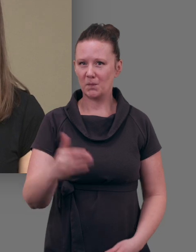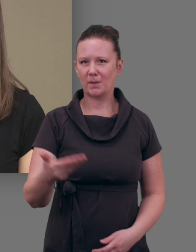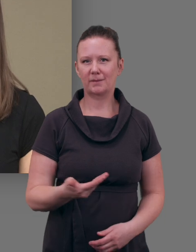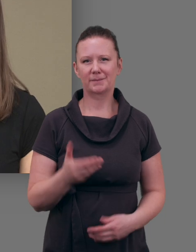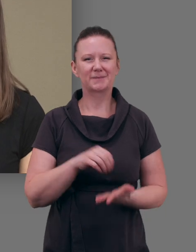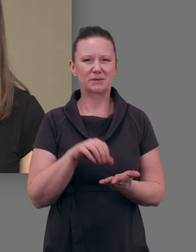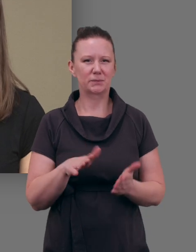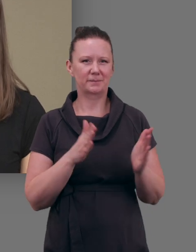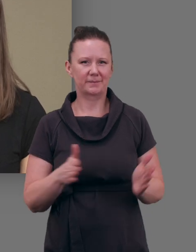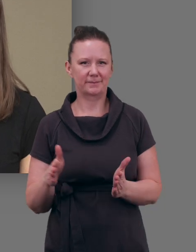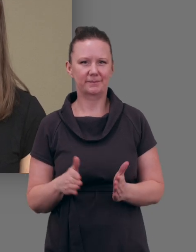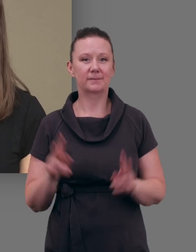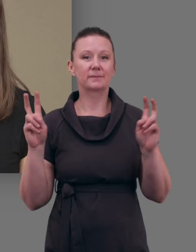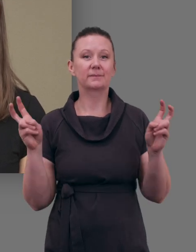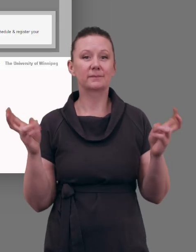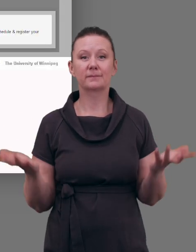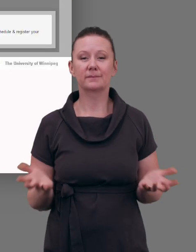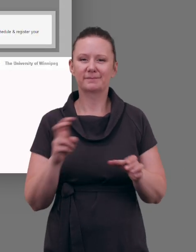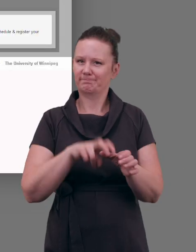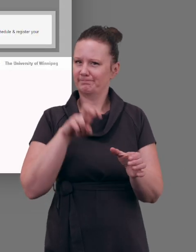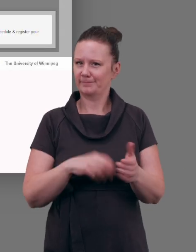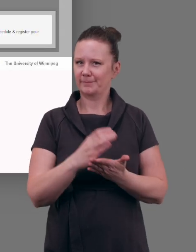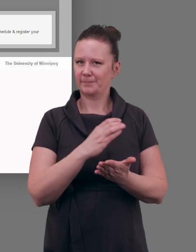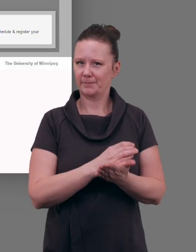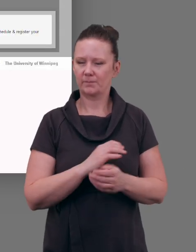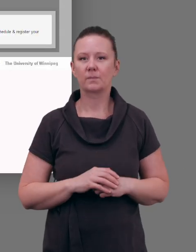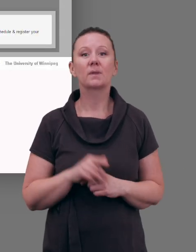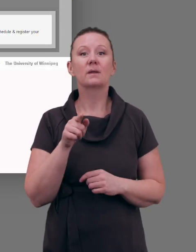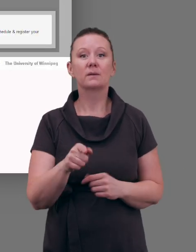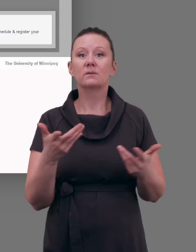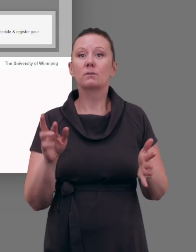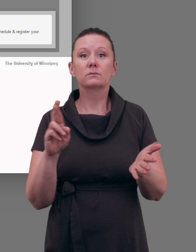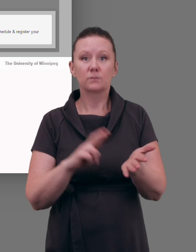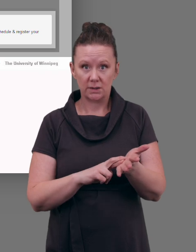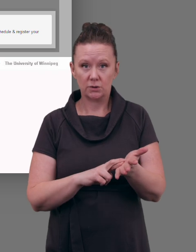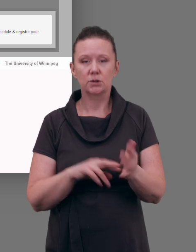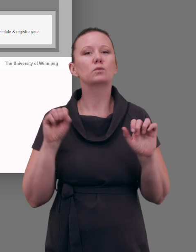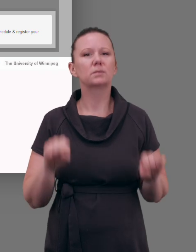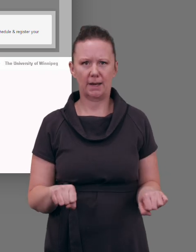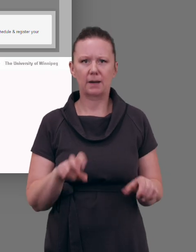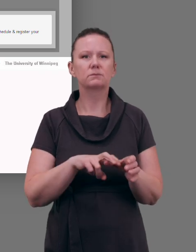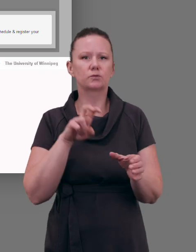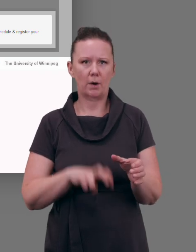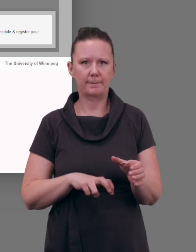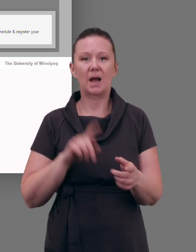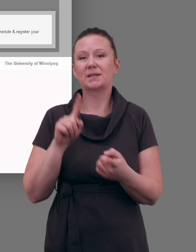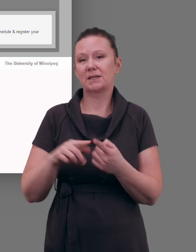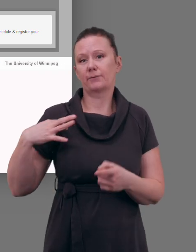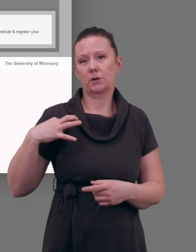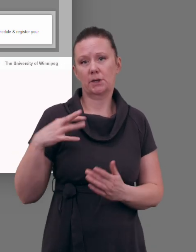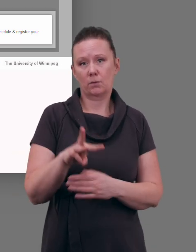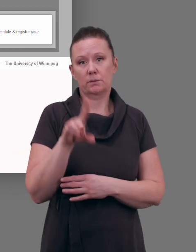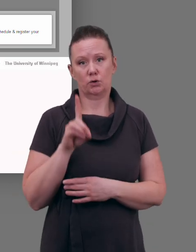Welcome to Student Planning, Dropping Courses. You can drop a registered section until the voluntary withdrawal date. Please check the University